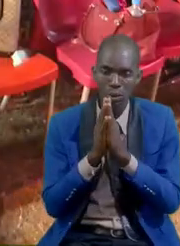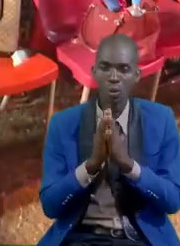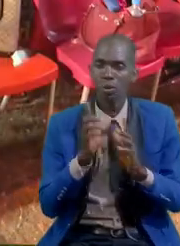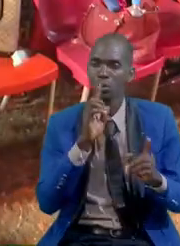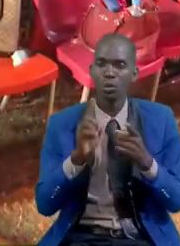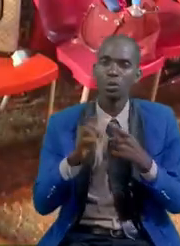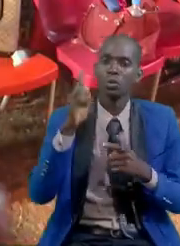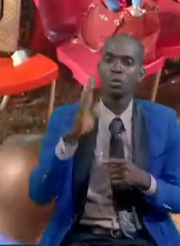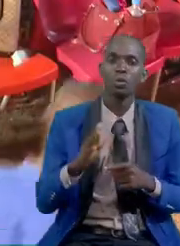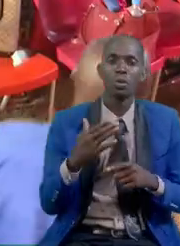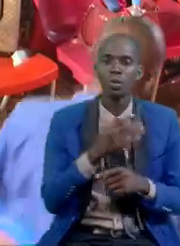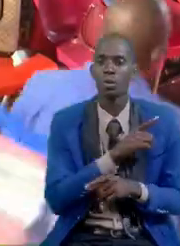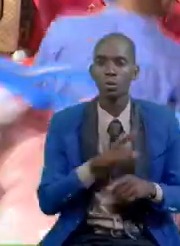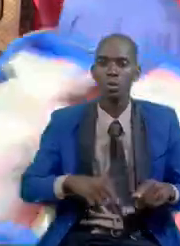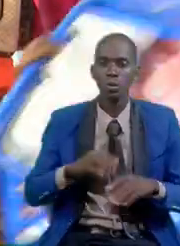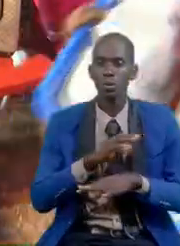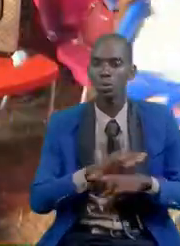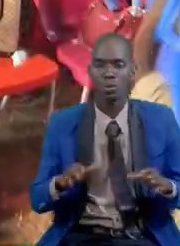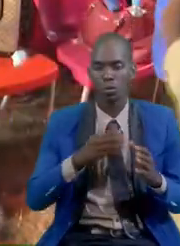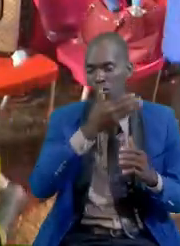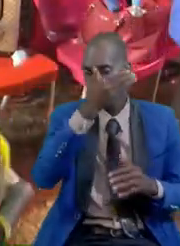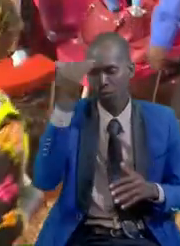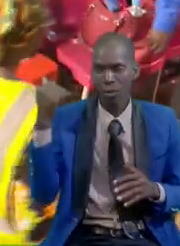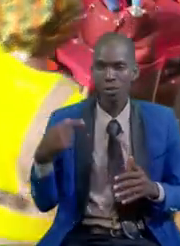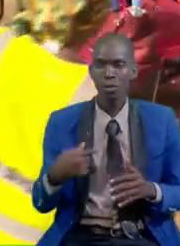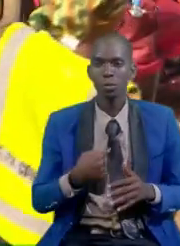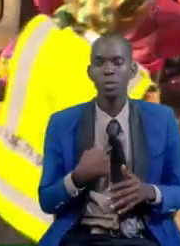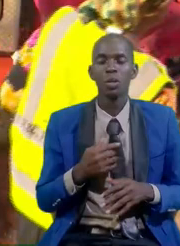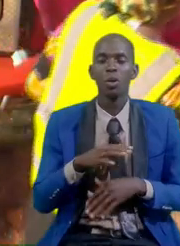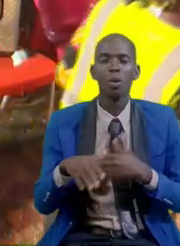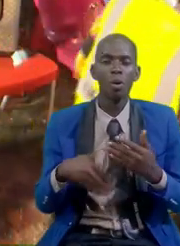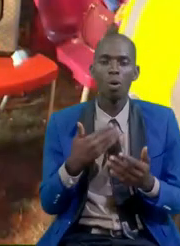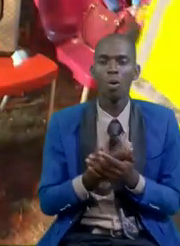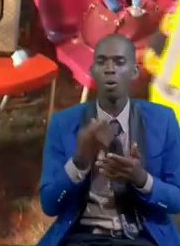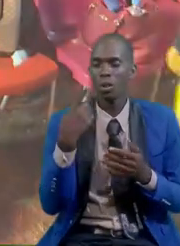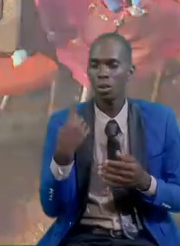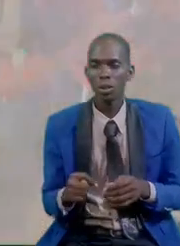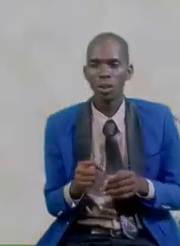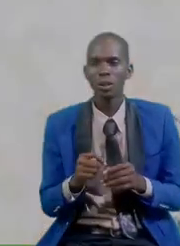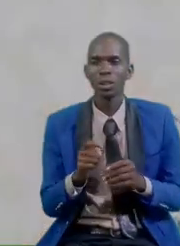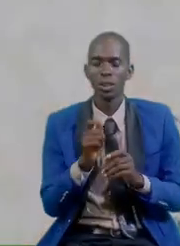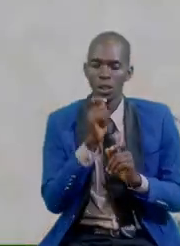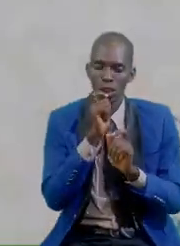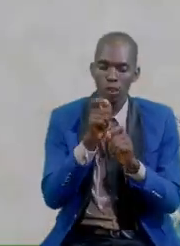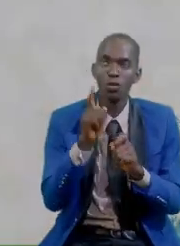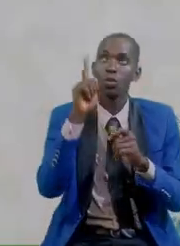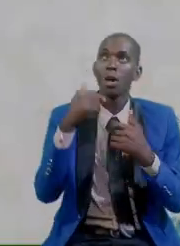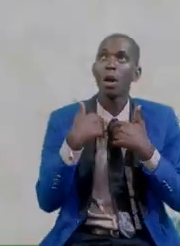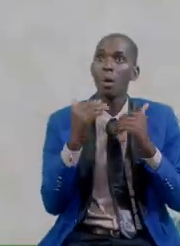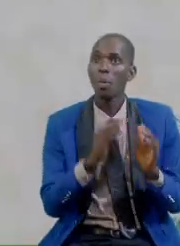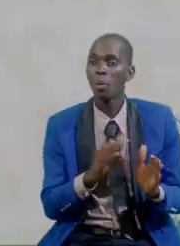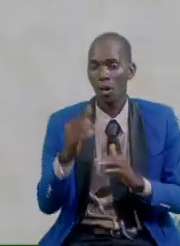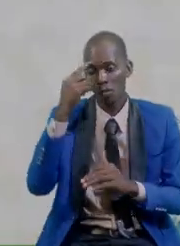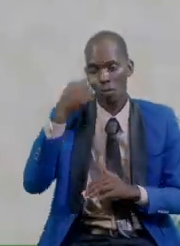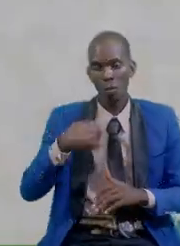pass me by. All the presents you have prepared for me, I don't want to miss anyone. Lord, I'm here in